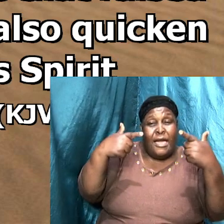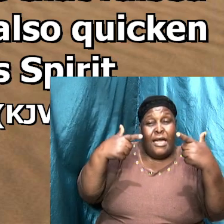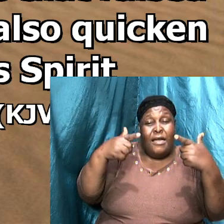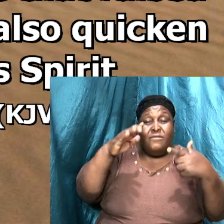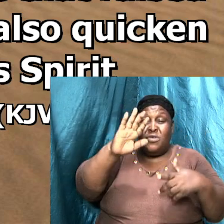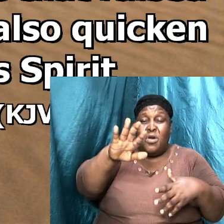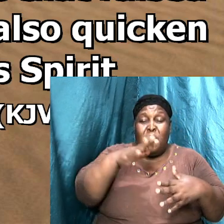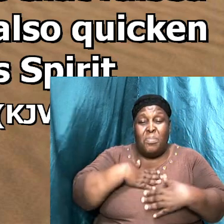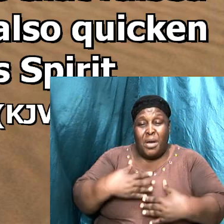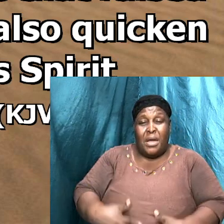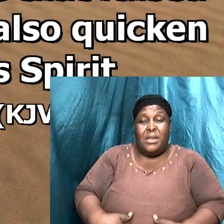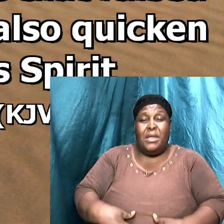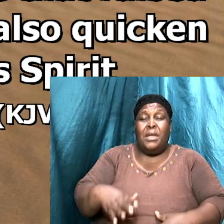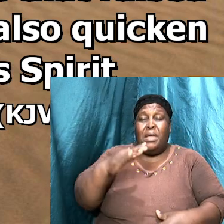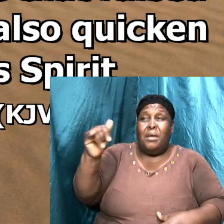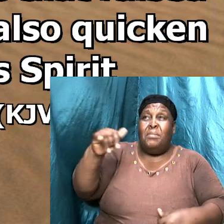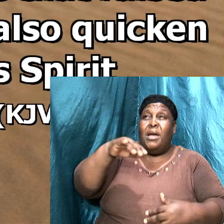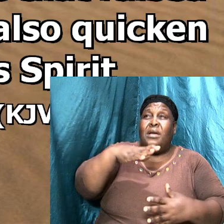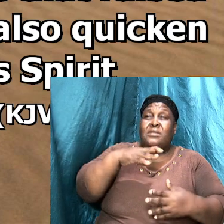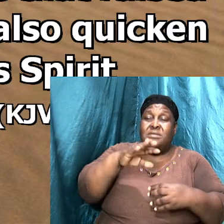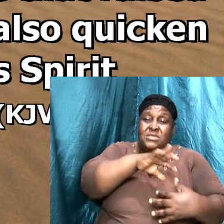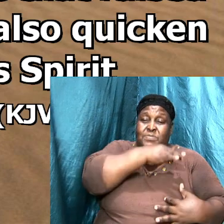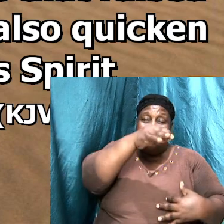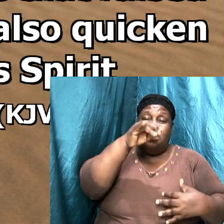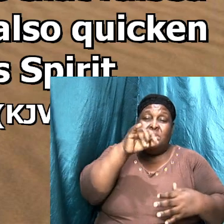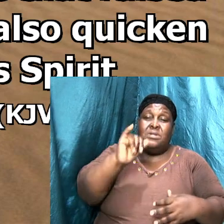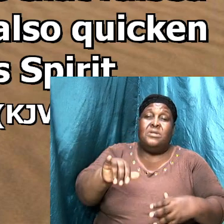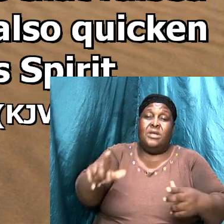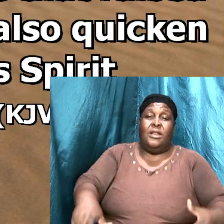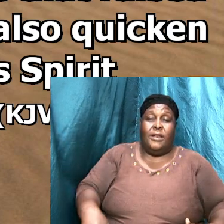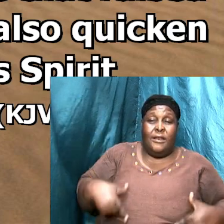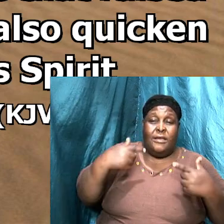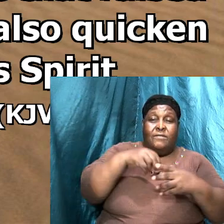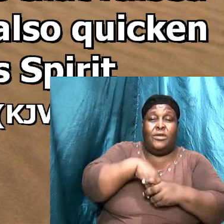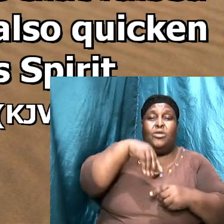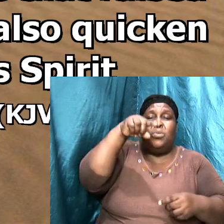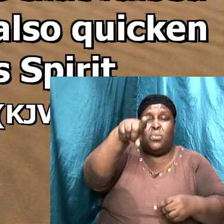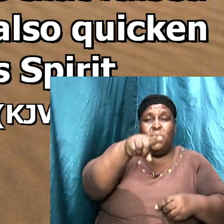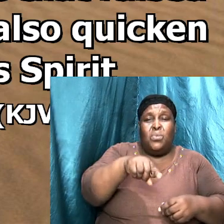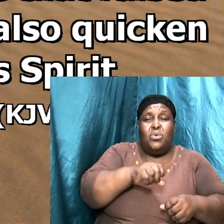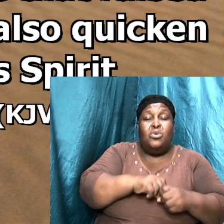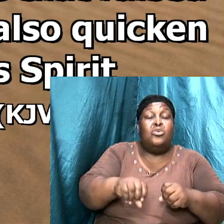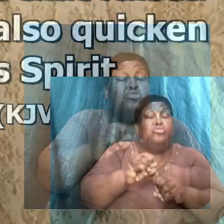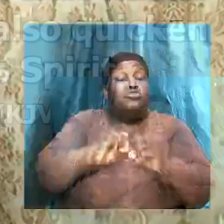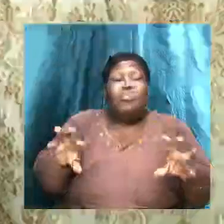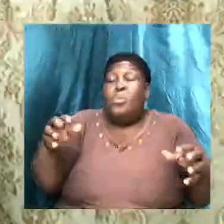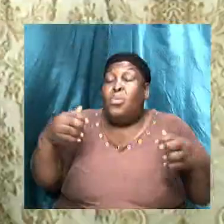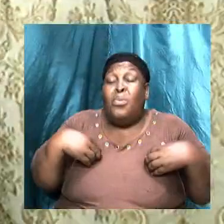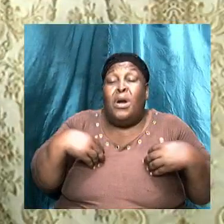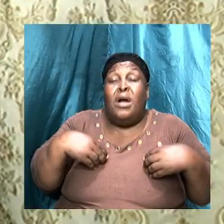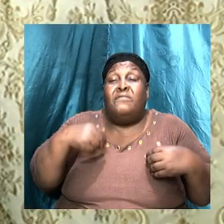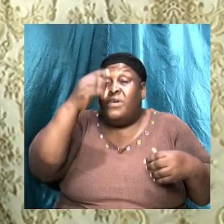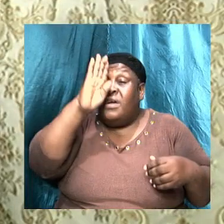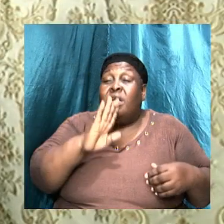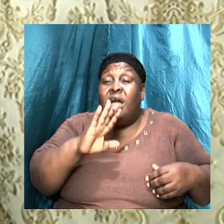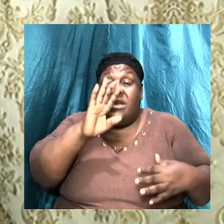spirit that dwell in you. So if we don't have this spirit in us